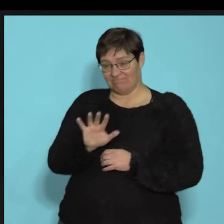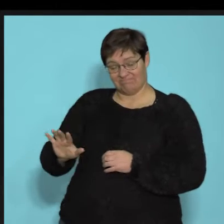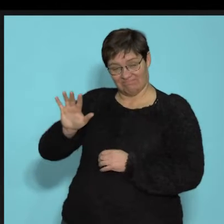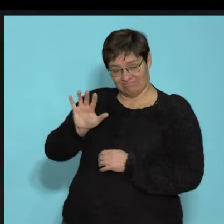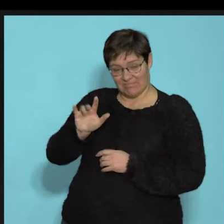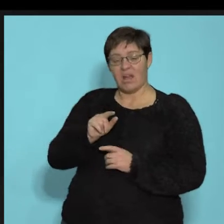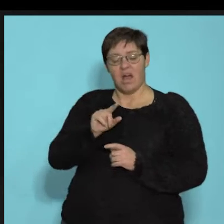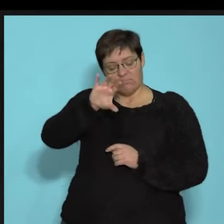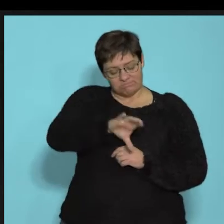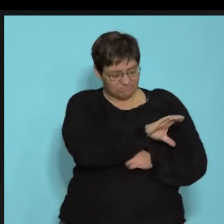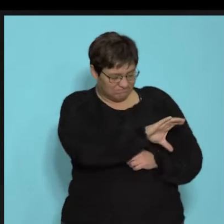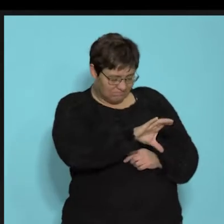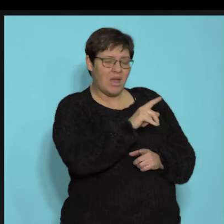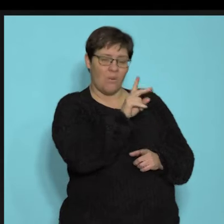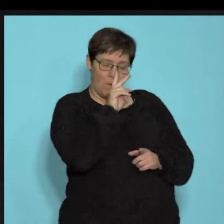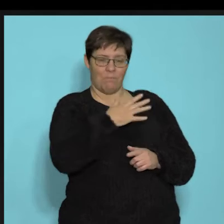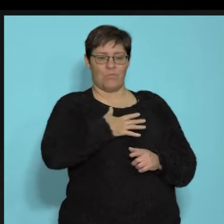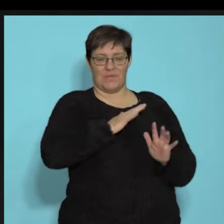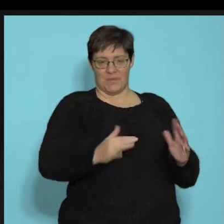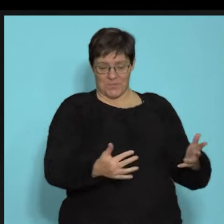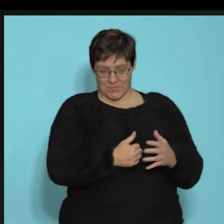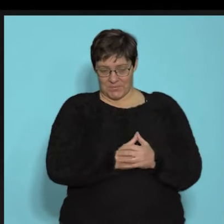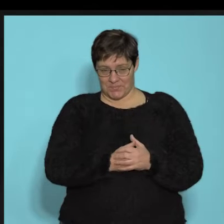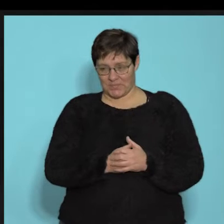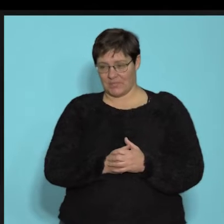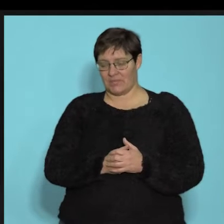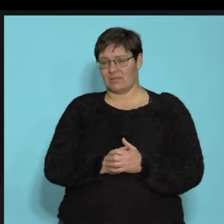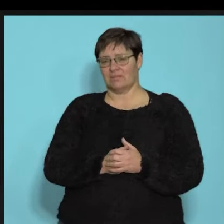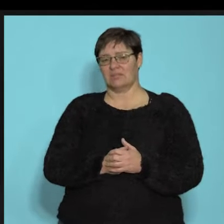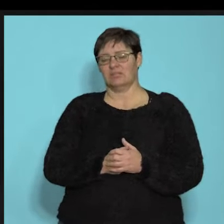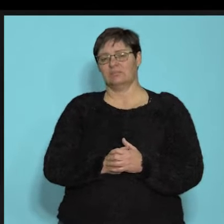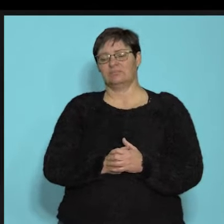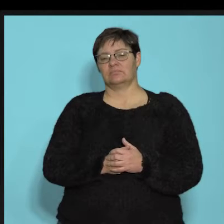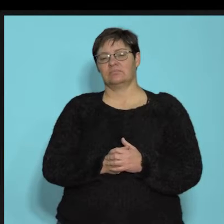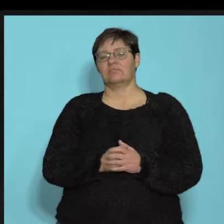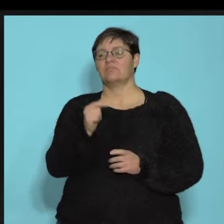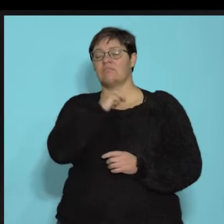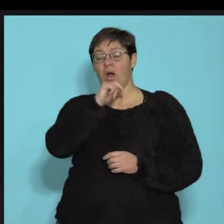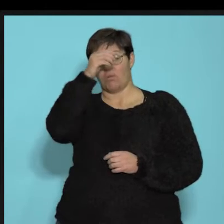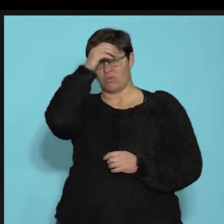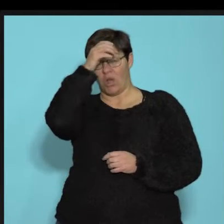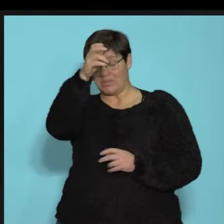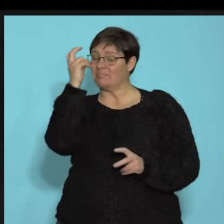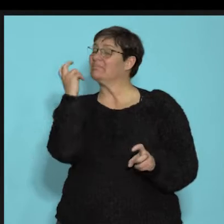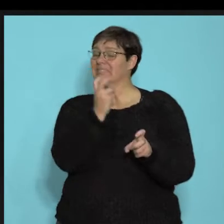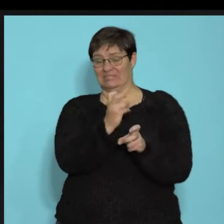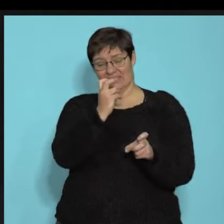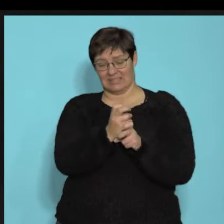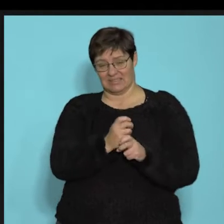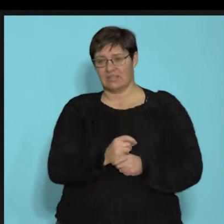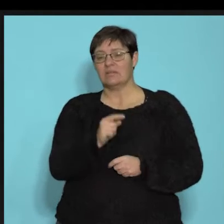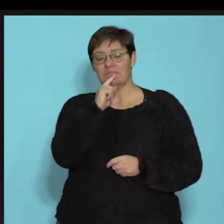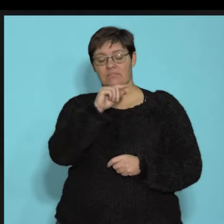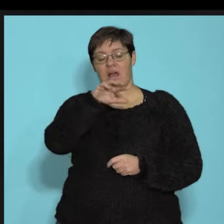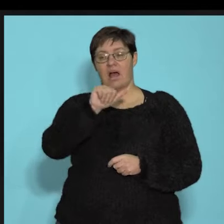look at how we're going to breathe. Now, this is a very difficult concept that we look at, and these